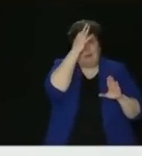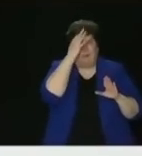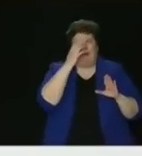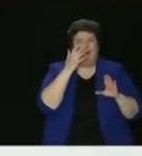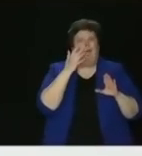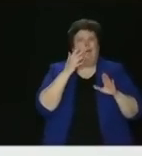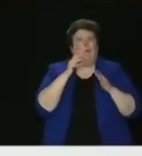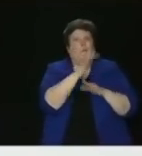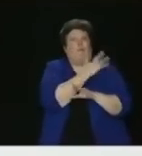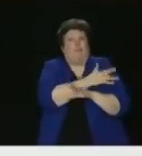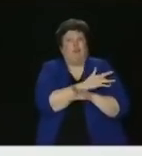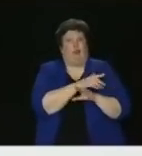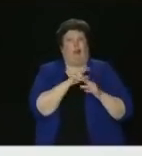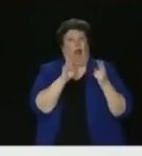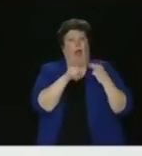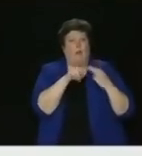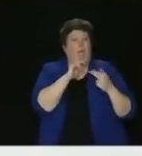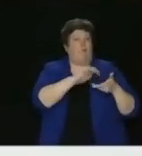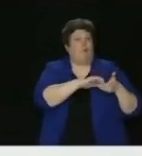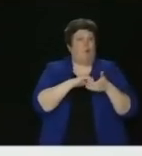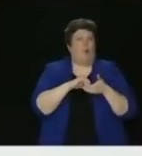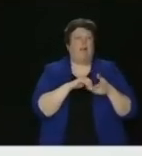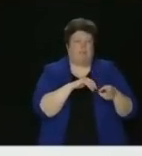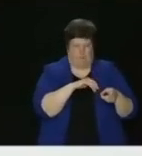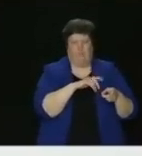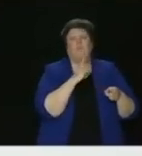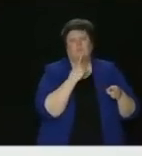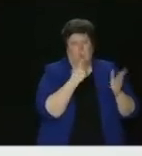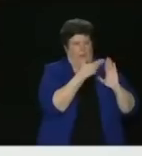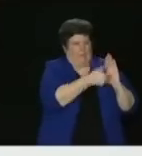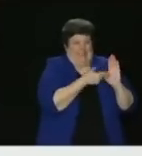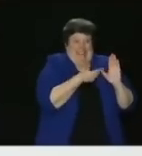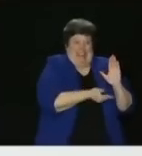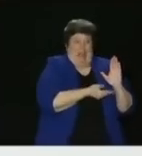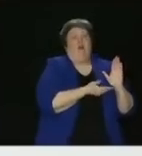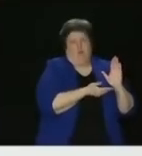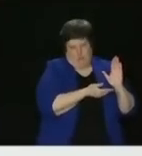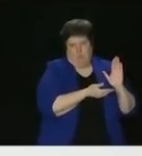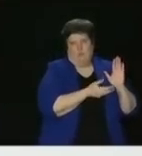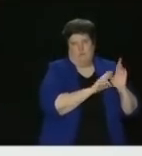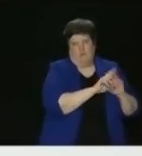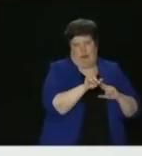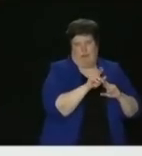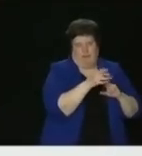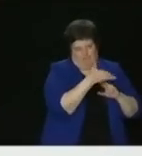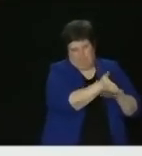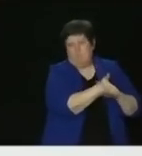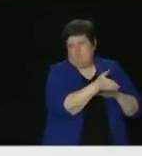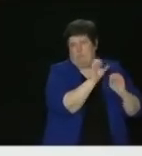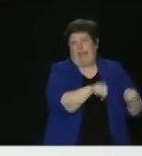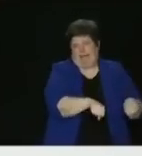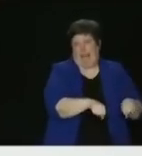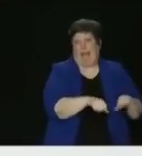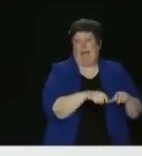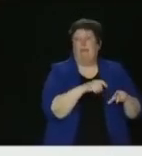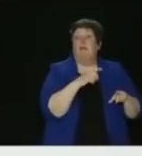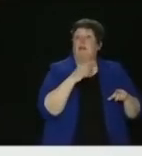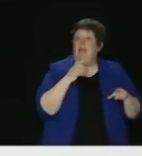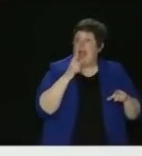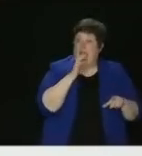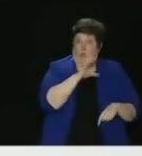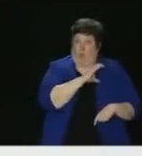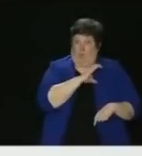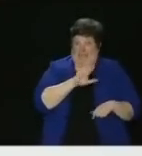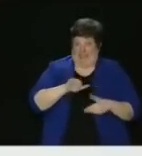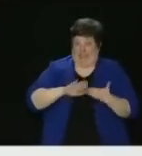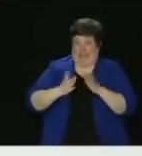clear. This is an example of a specific tool that is now available to local police of